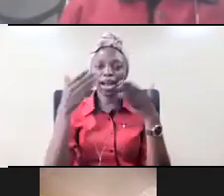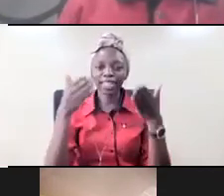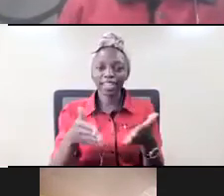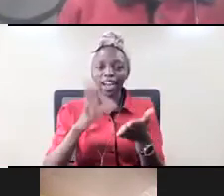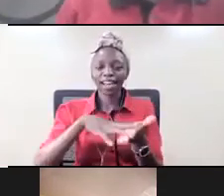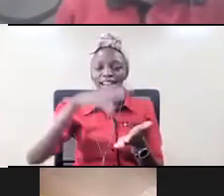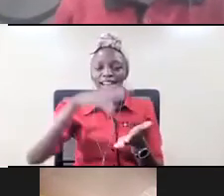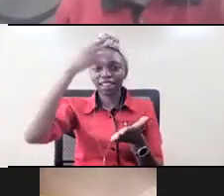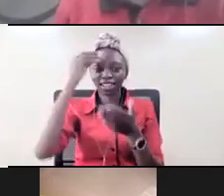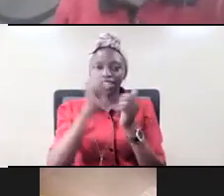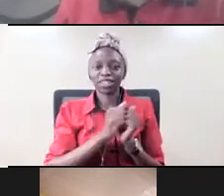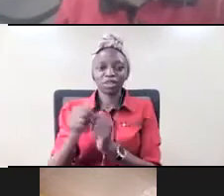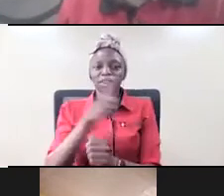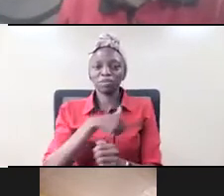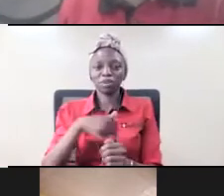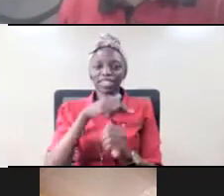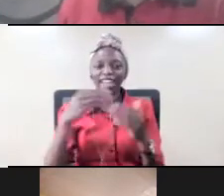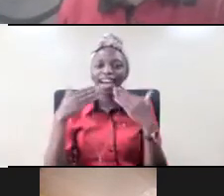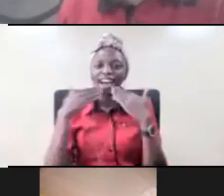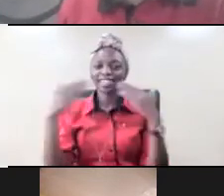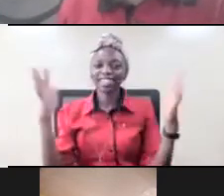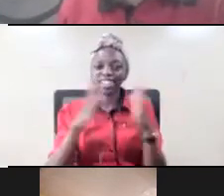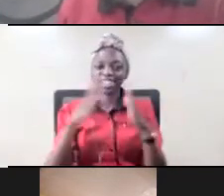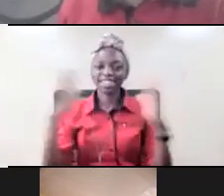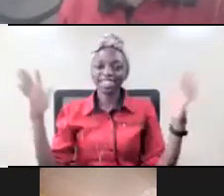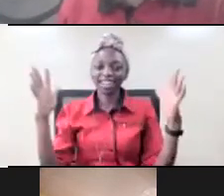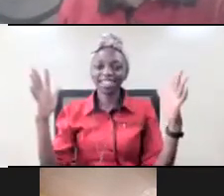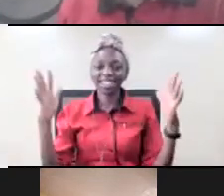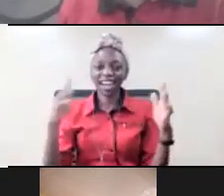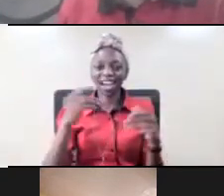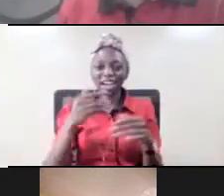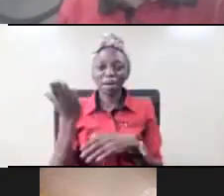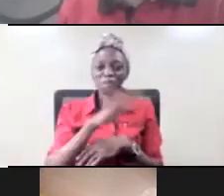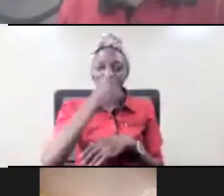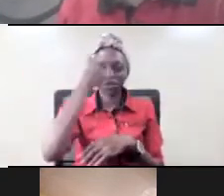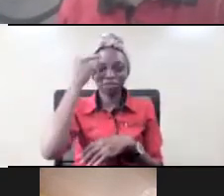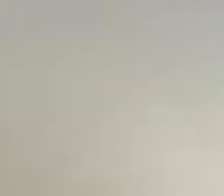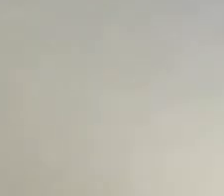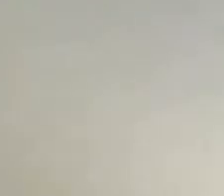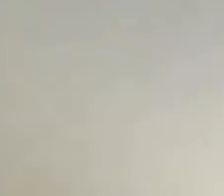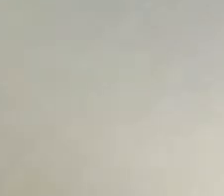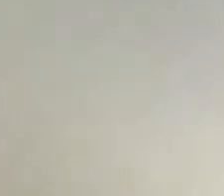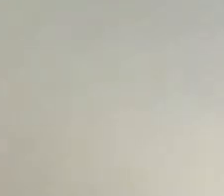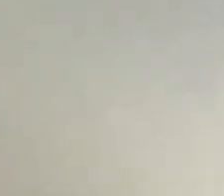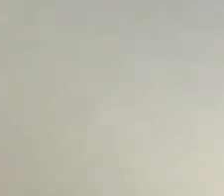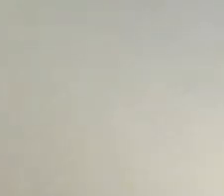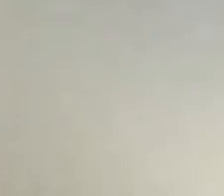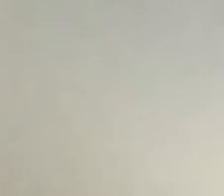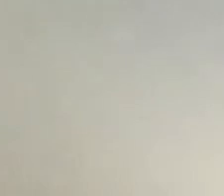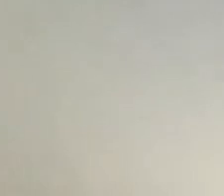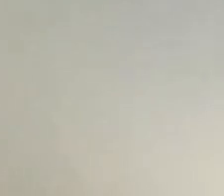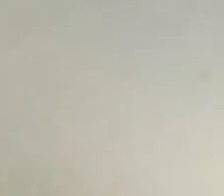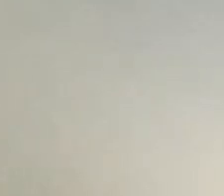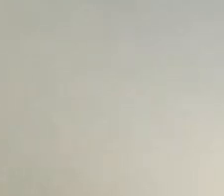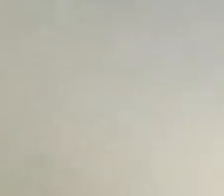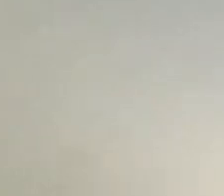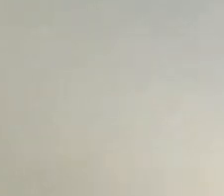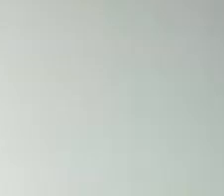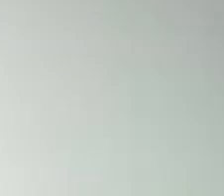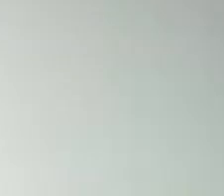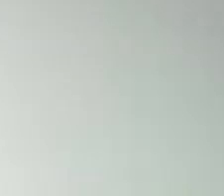Competition 2021 now open and launched. We welcome all